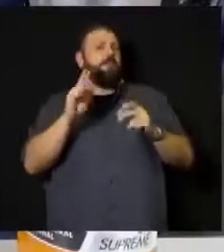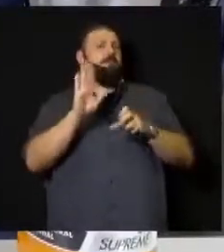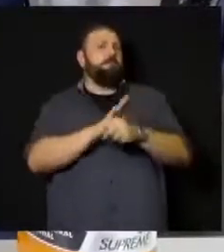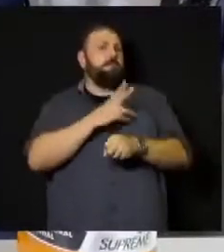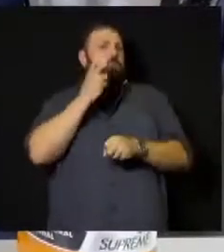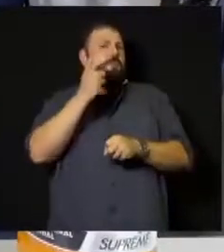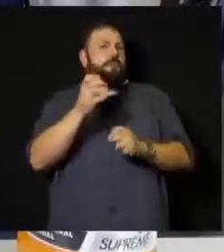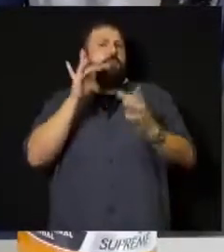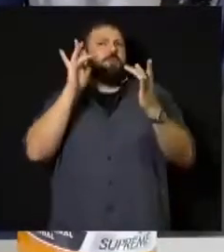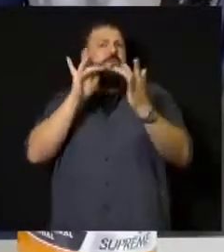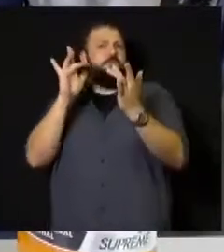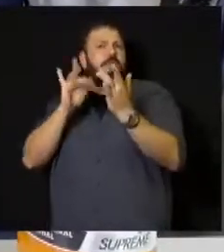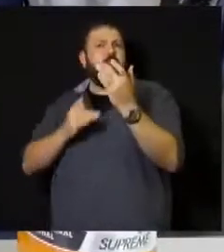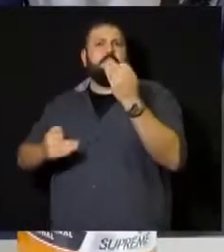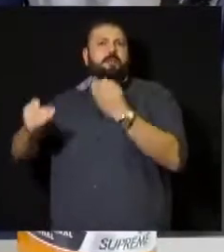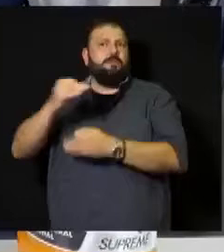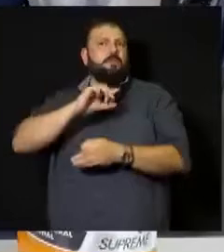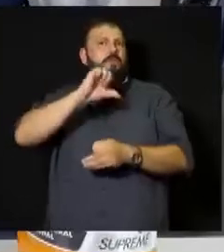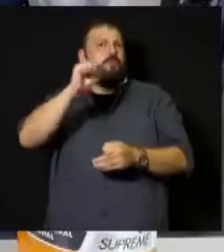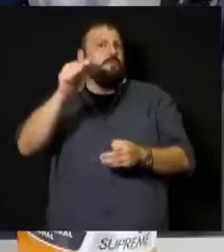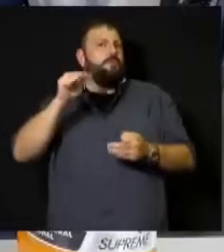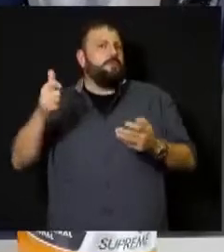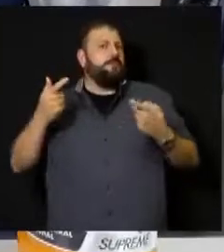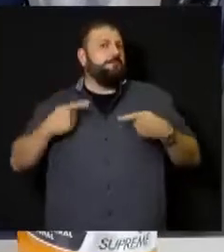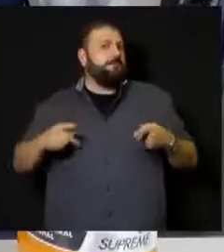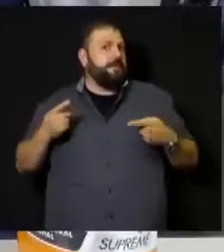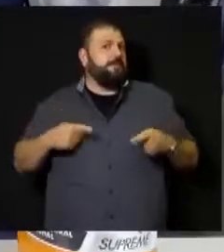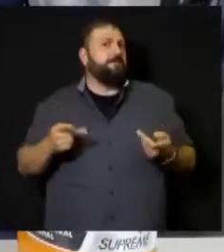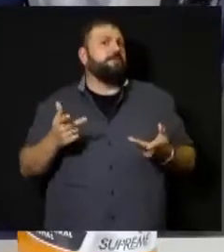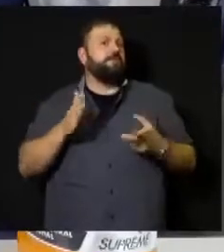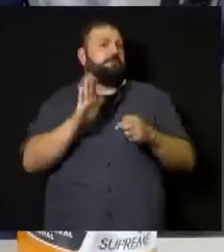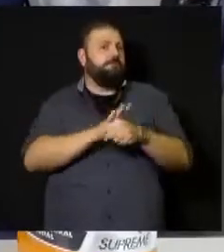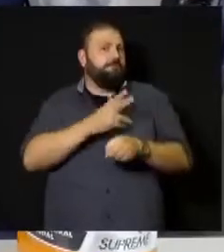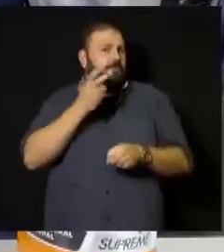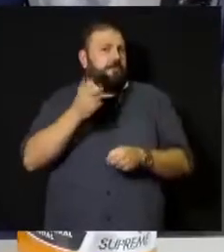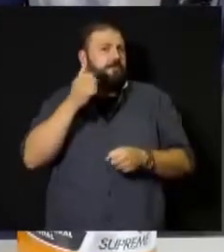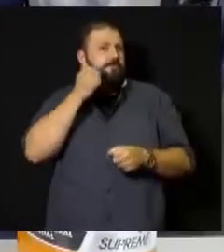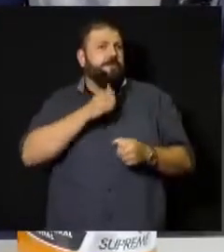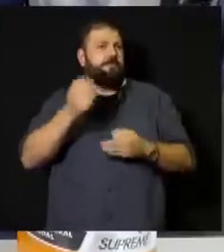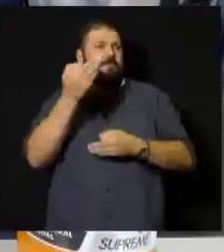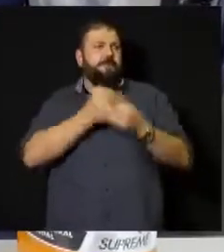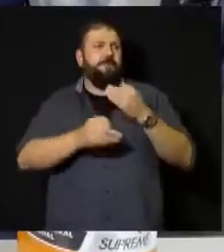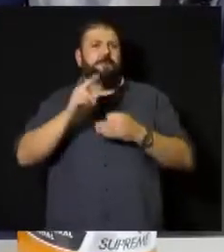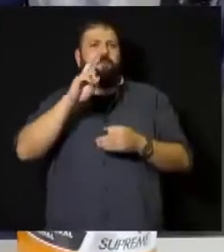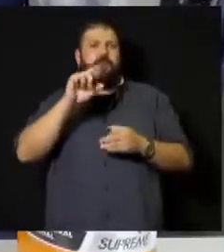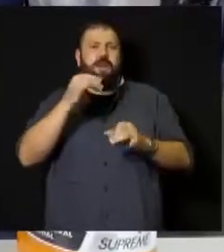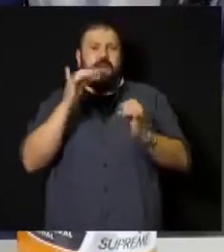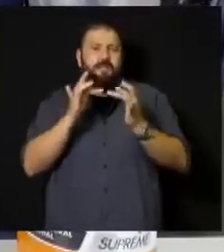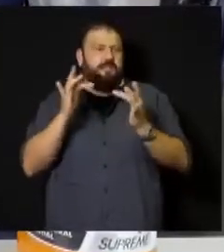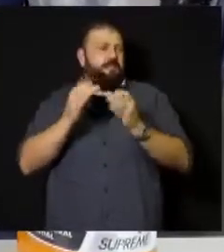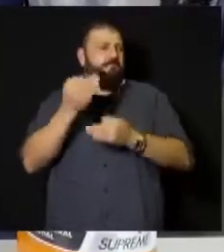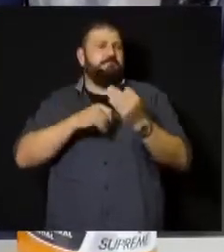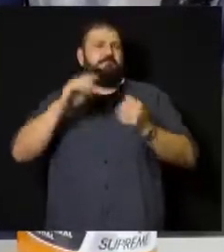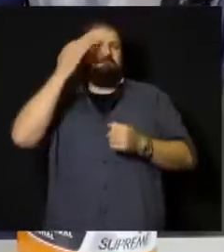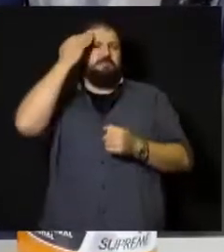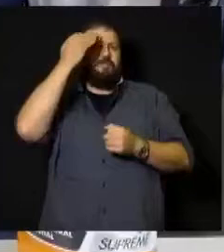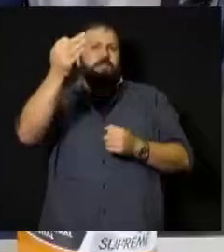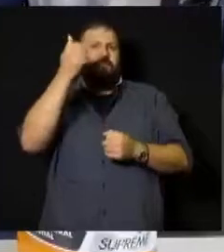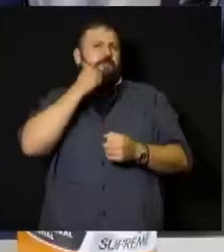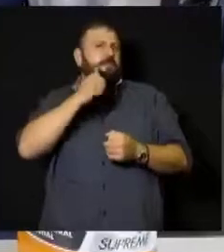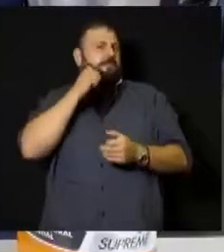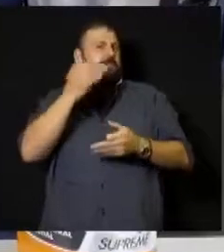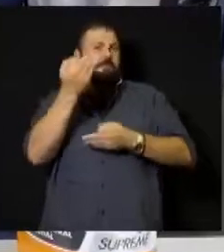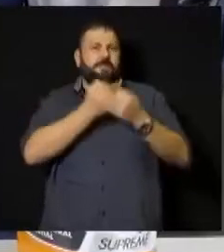let's contact with the environment that we have. It's not only that it's just social network. There was a time when we